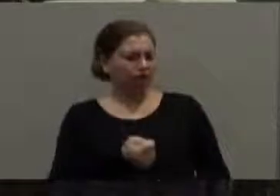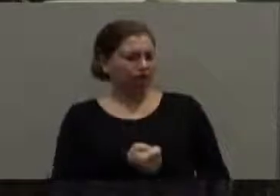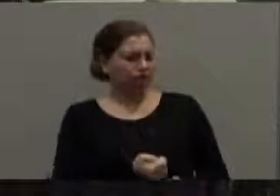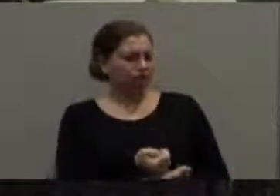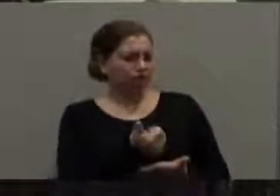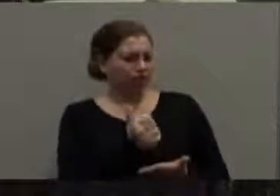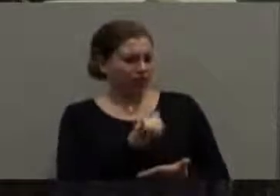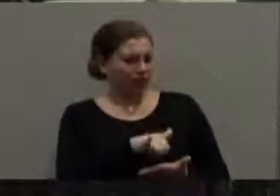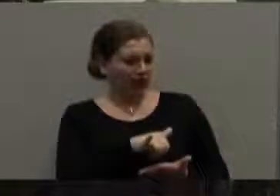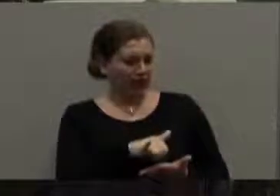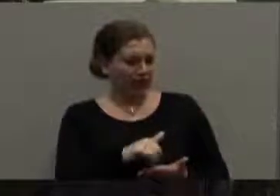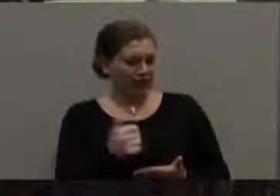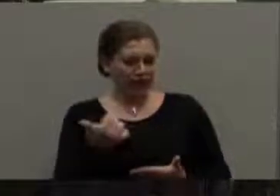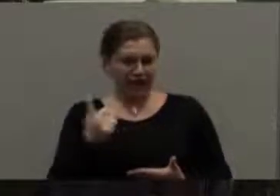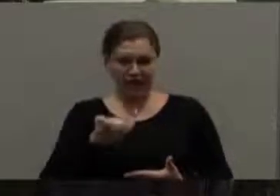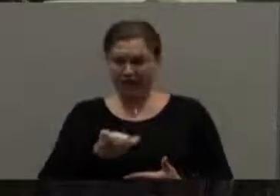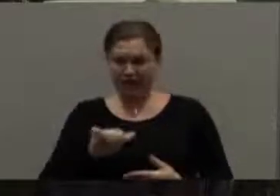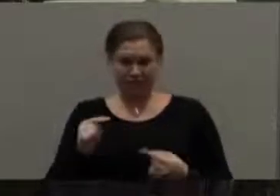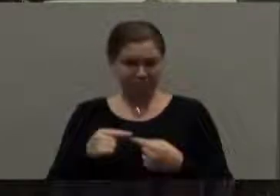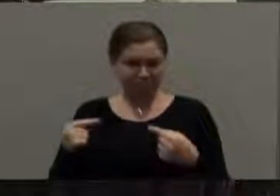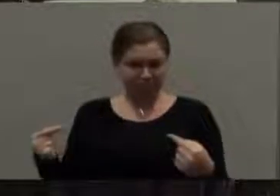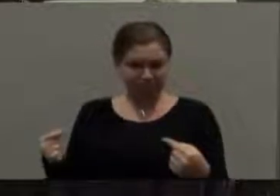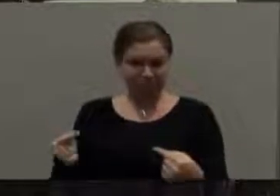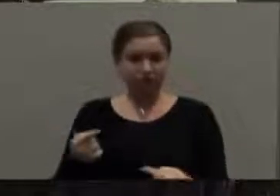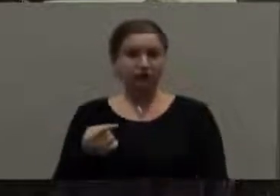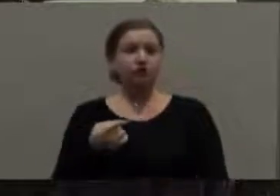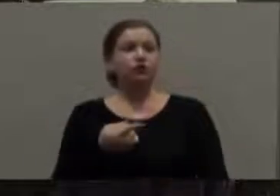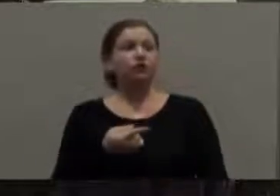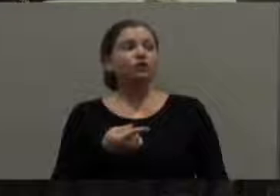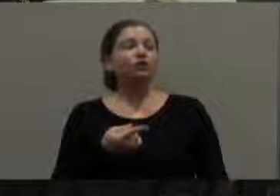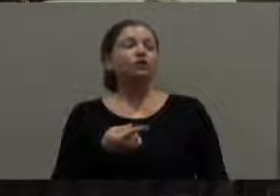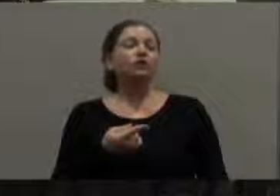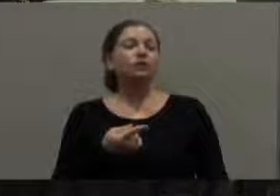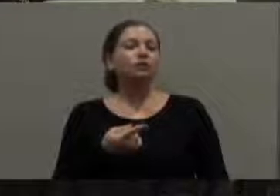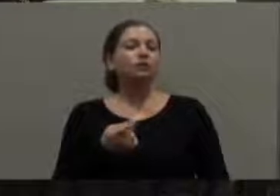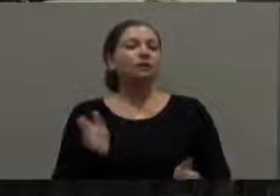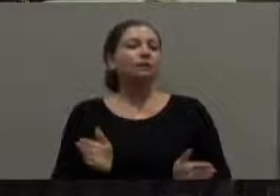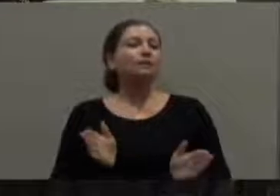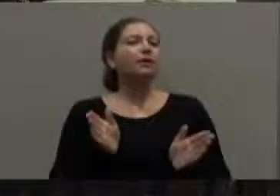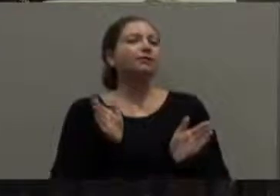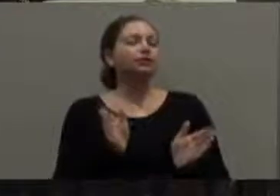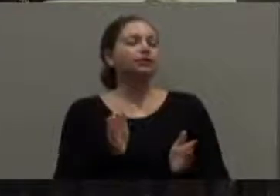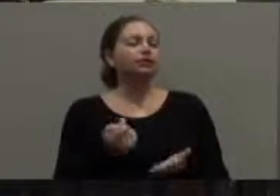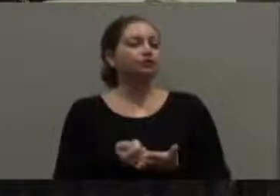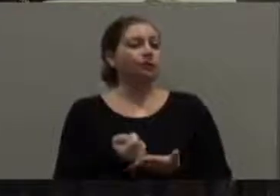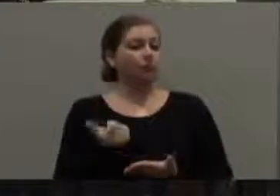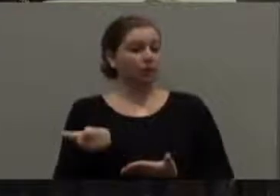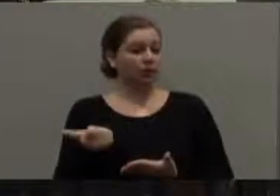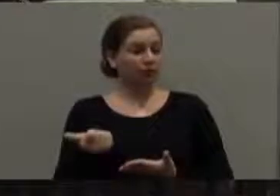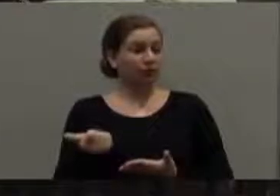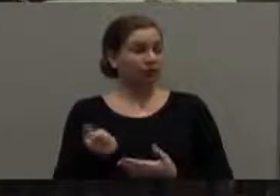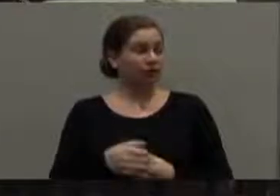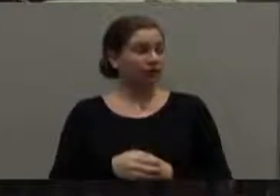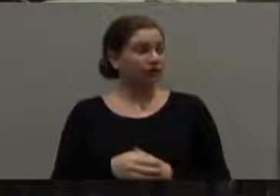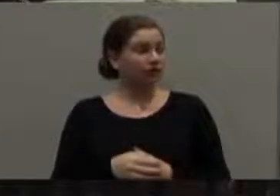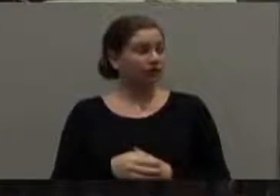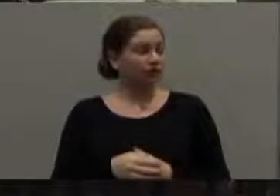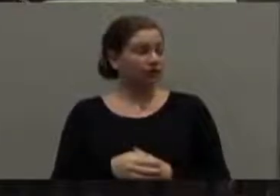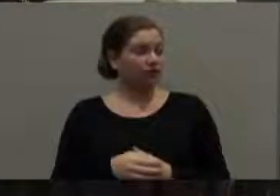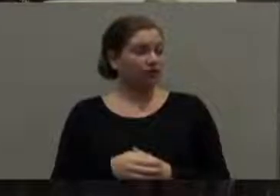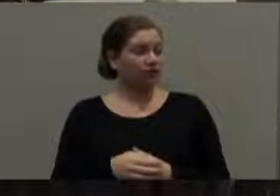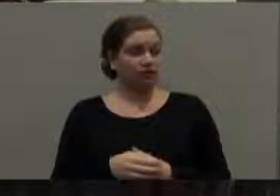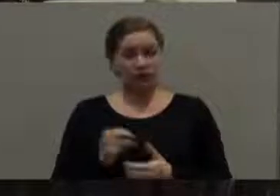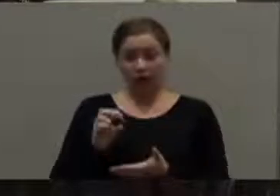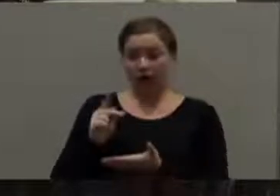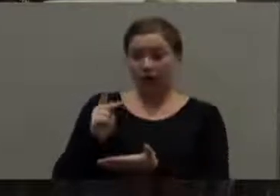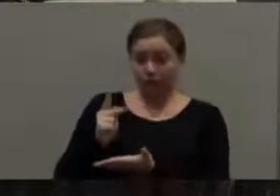So, Is there any objection? are you making a motion to? I'll approve make it a with motion that? if you need one. Okay, so you're making a motion to approve